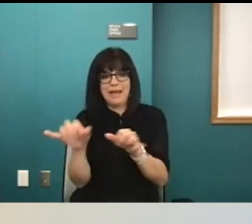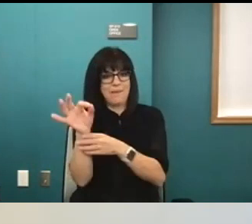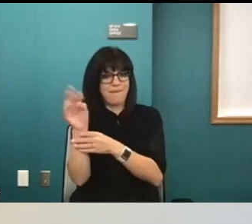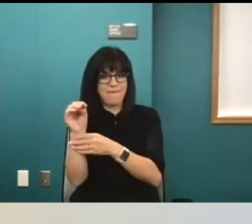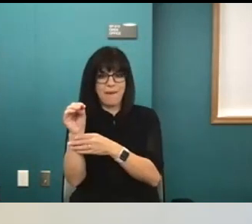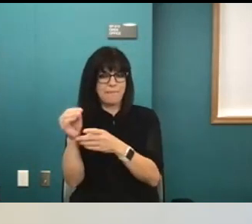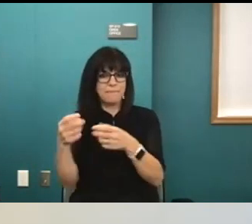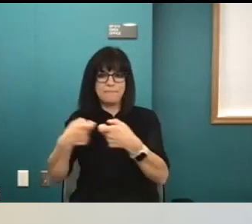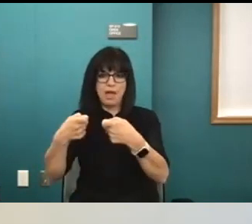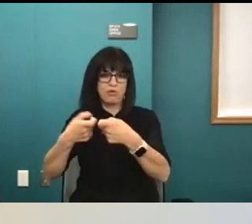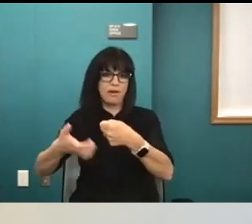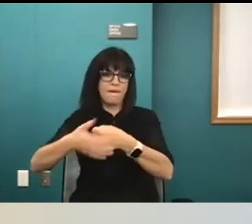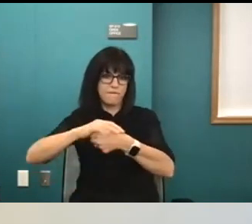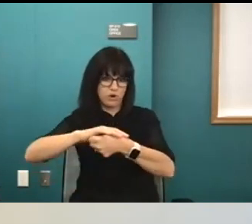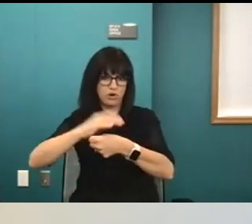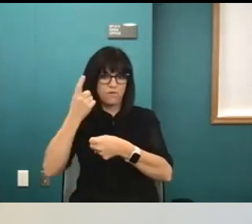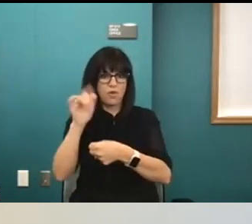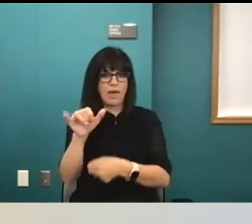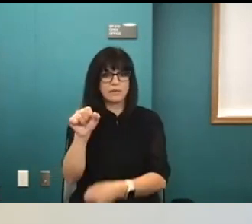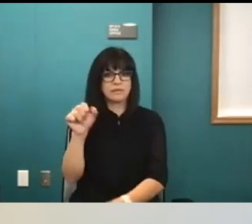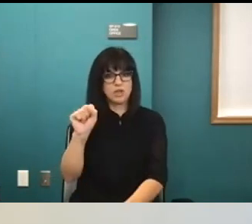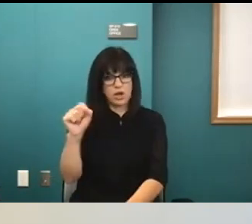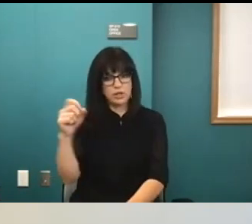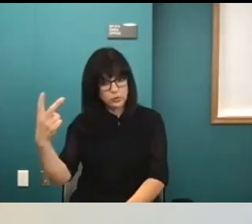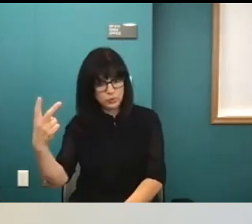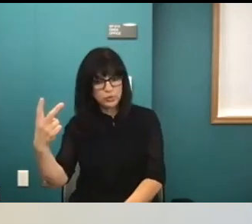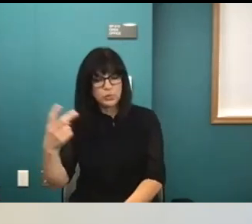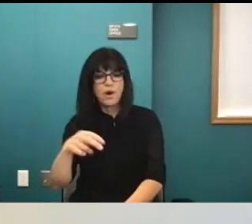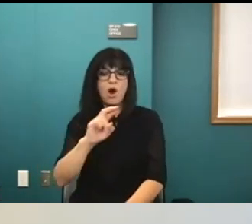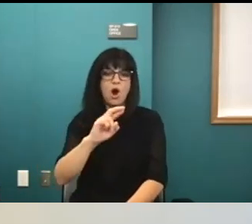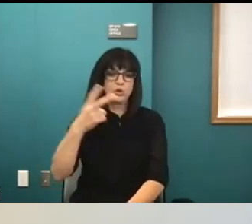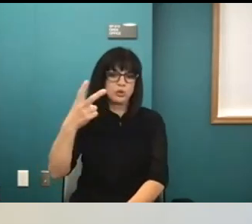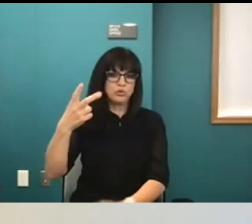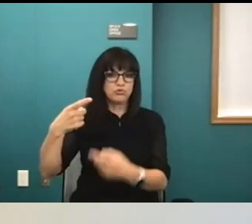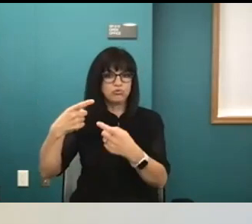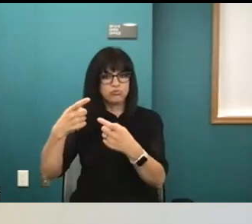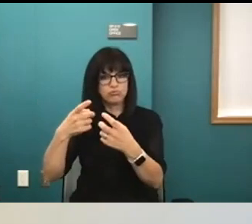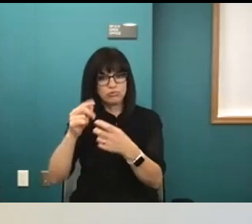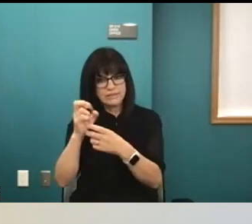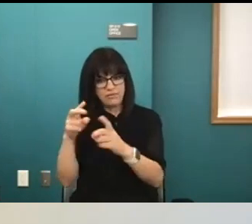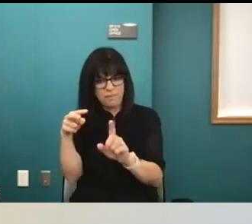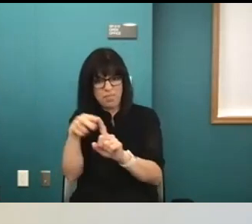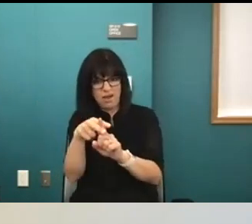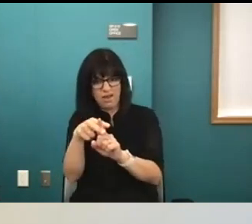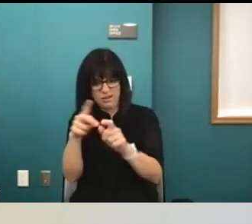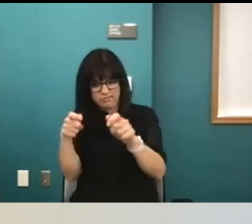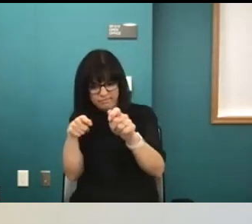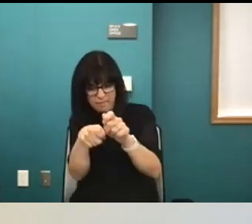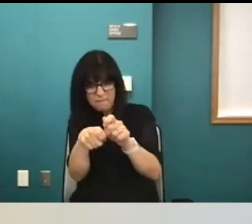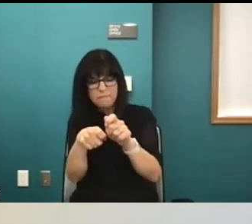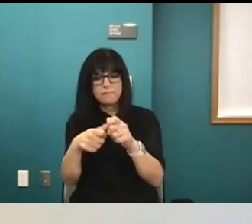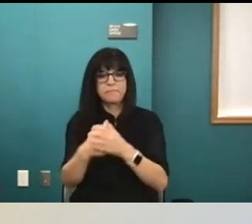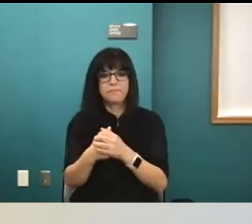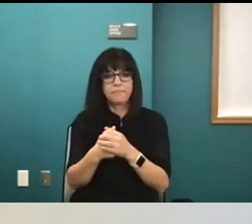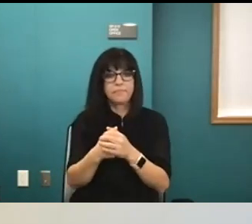cover that you see here for the Sonnet 2, and that R2 receiver would plug into the bottom of the FM battery cover.